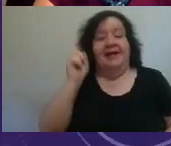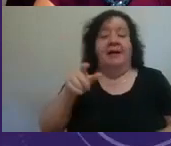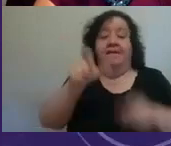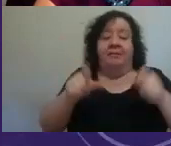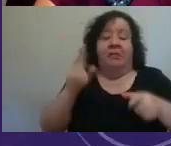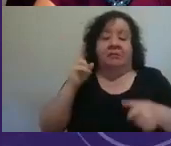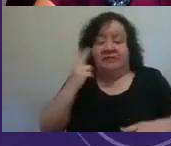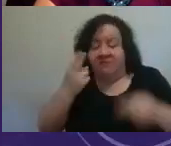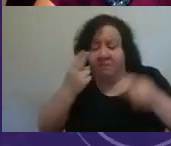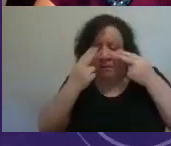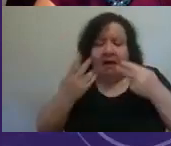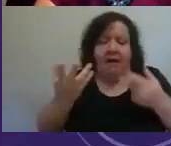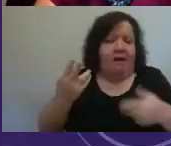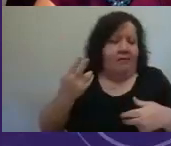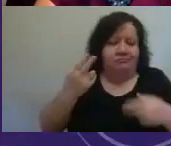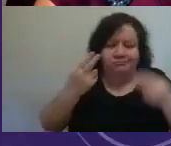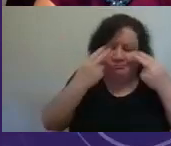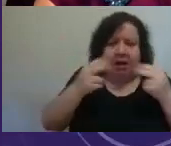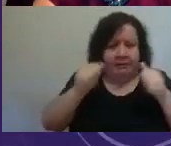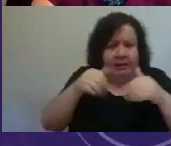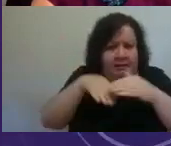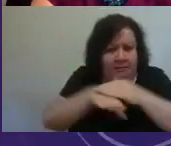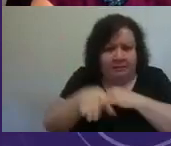That is an excellent question for next week.